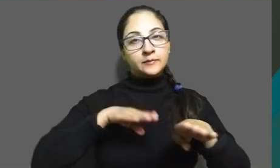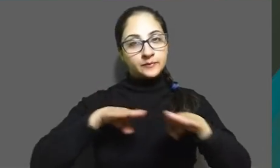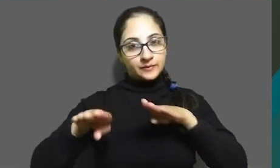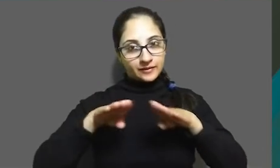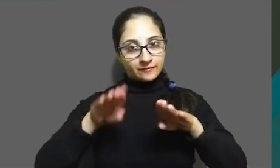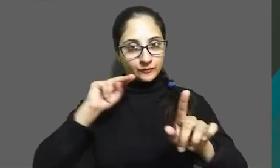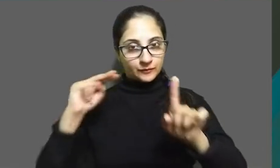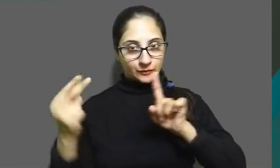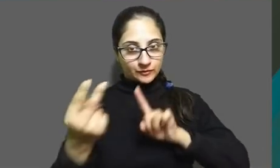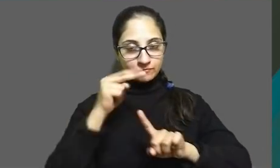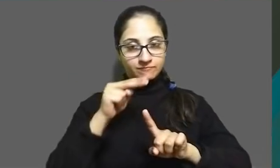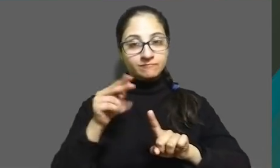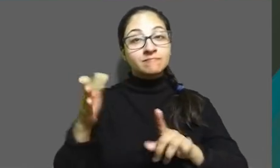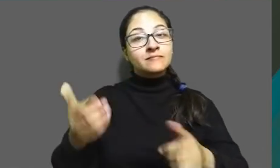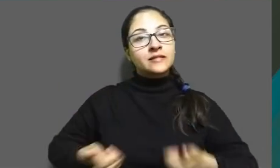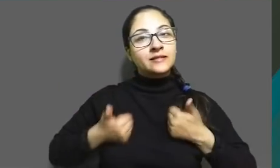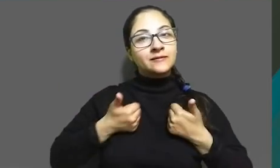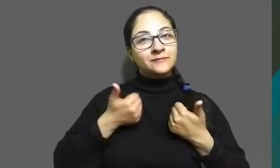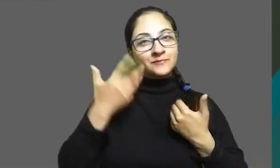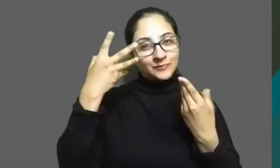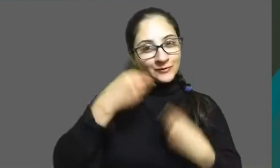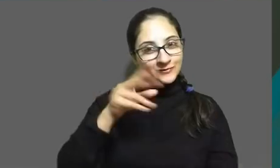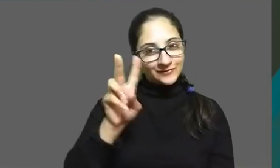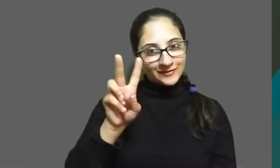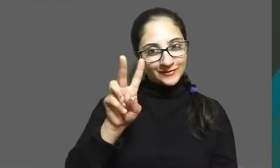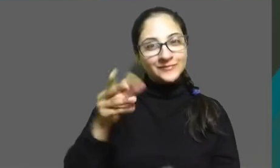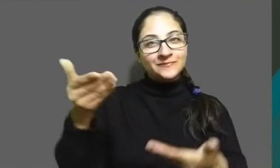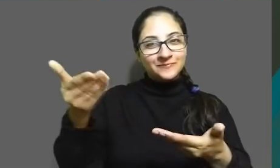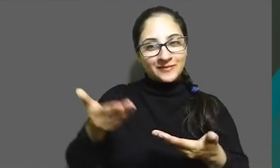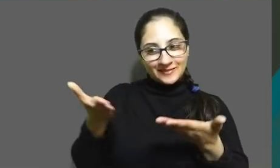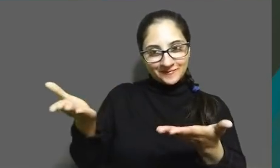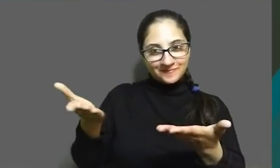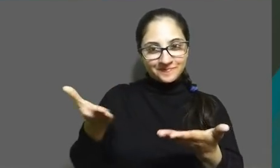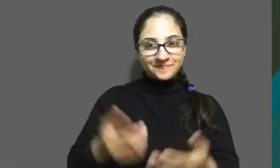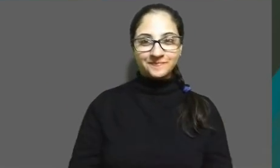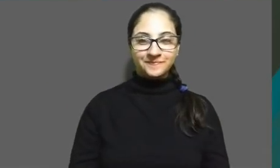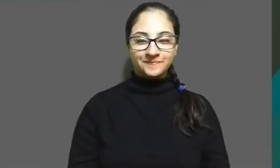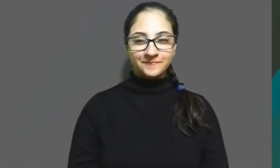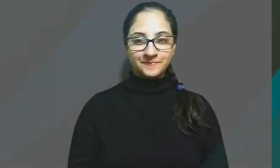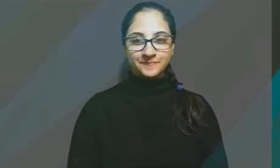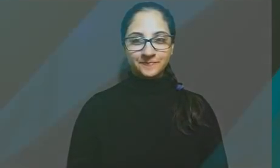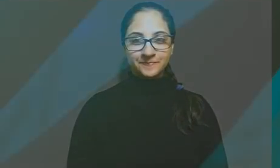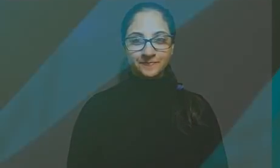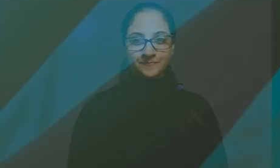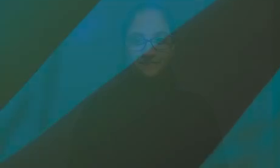insights. She is joining us from beautiful Vancouver. Welcome, Alvaiza.